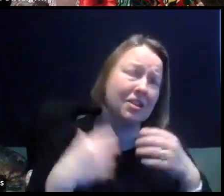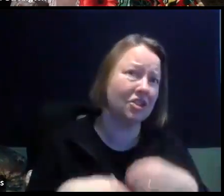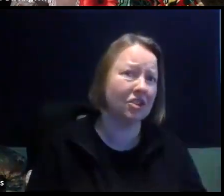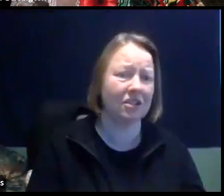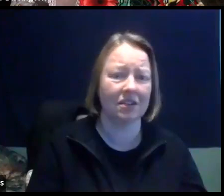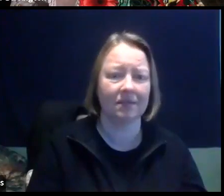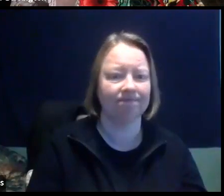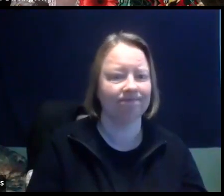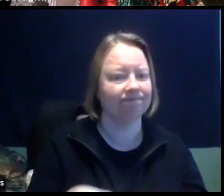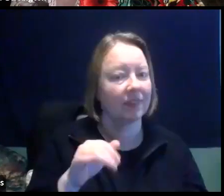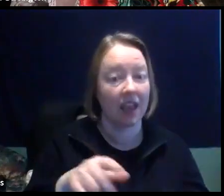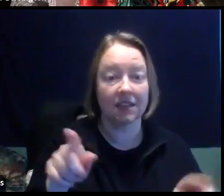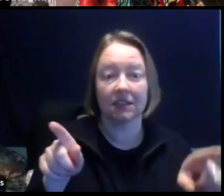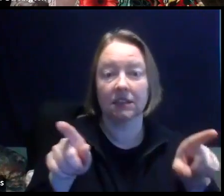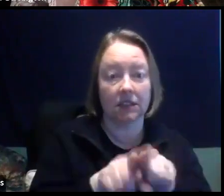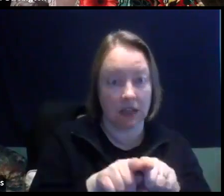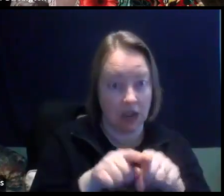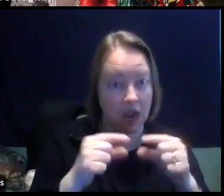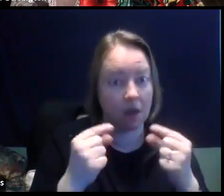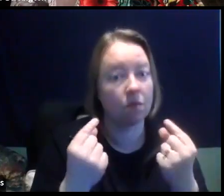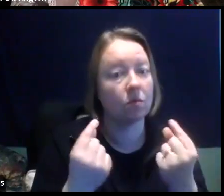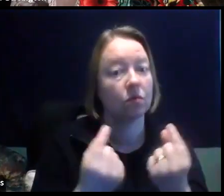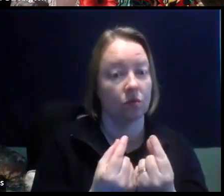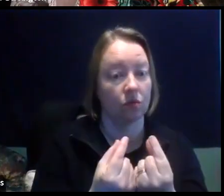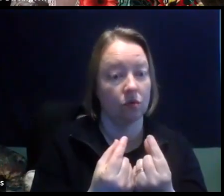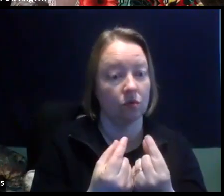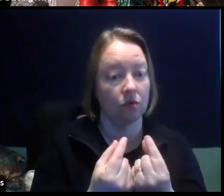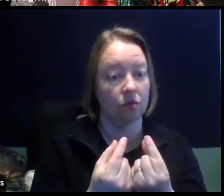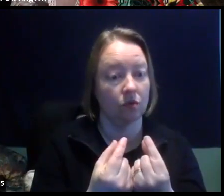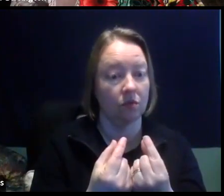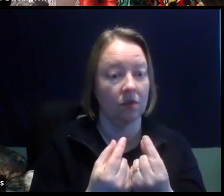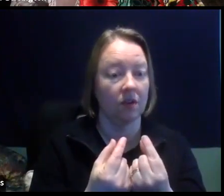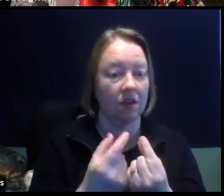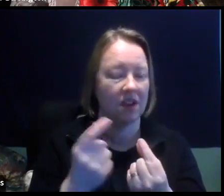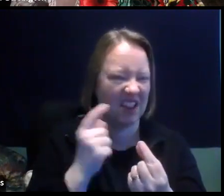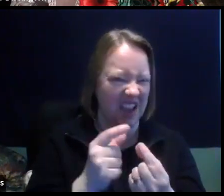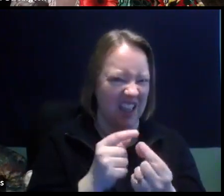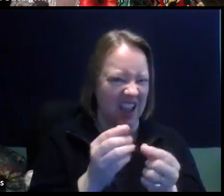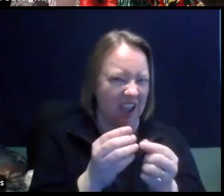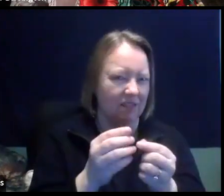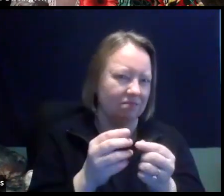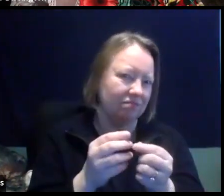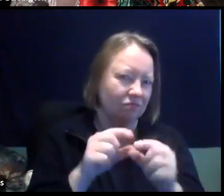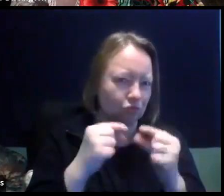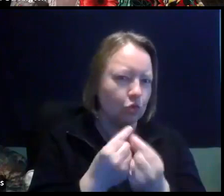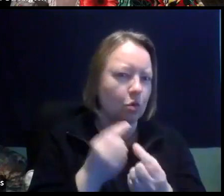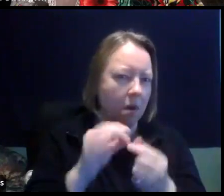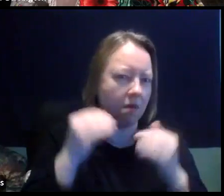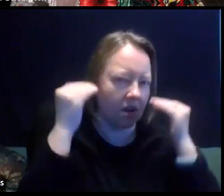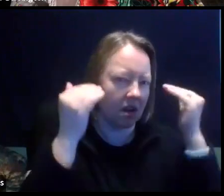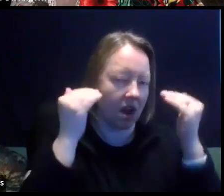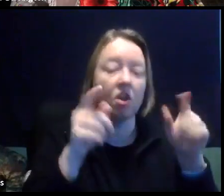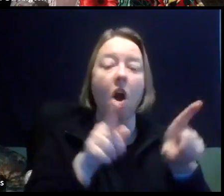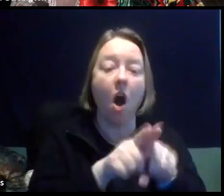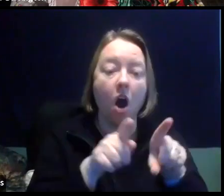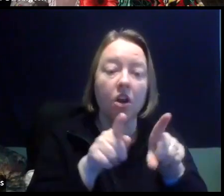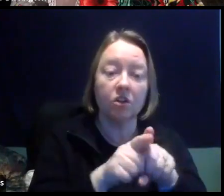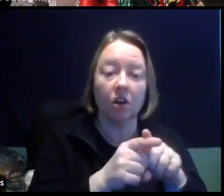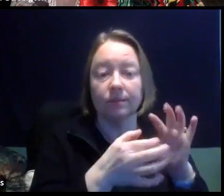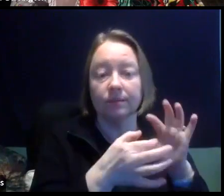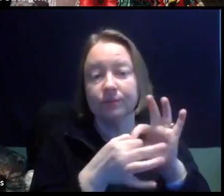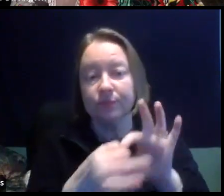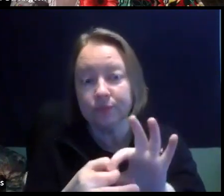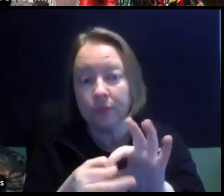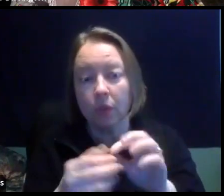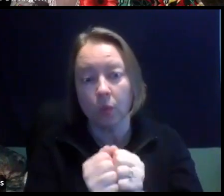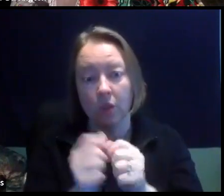same group and truncation of adults also are correlated with groups that have,